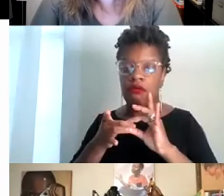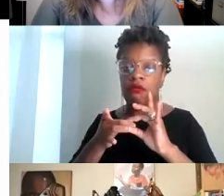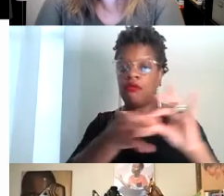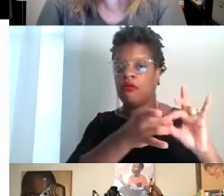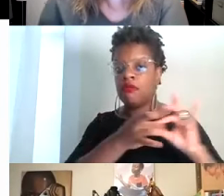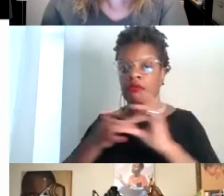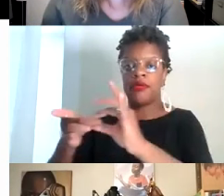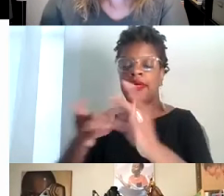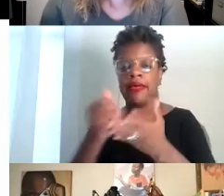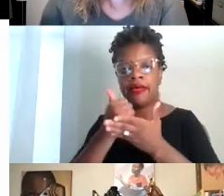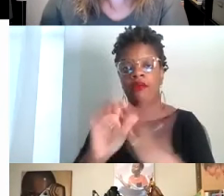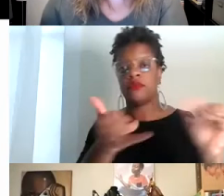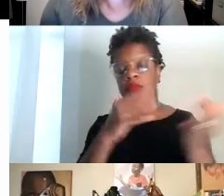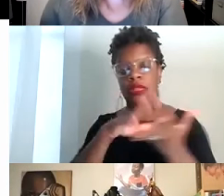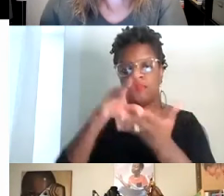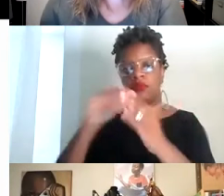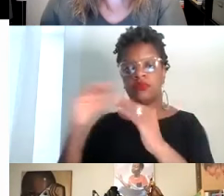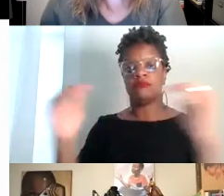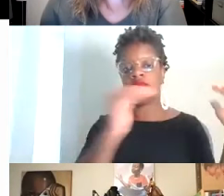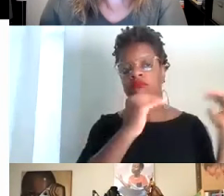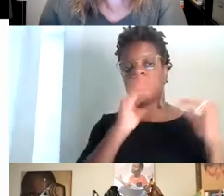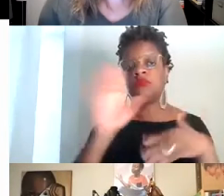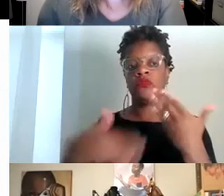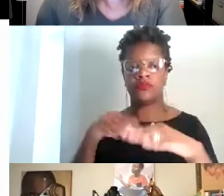this vision for playful learning.